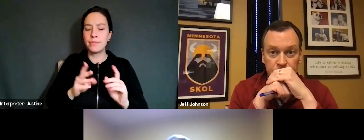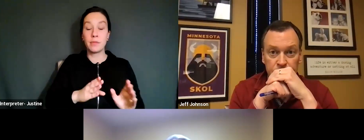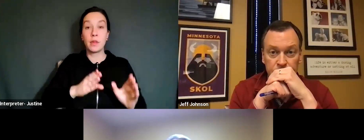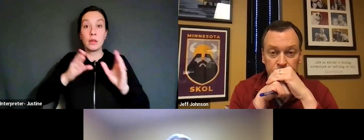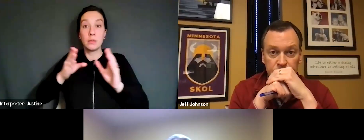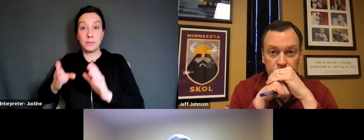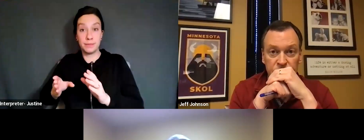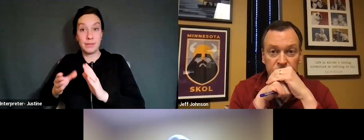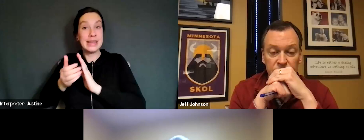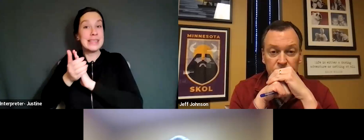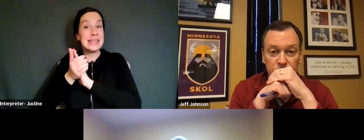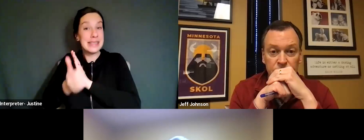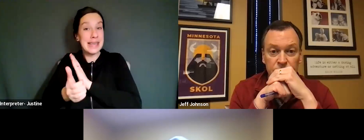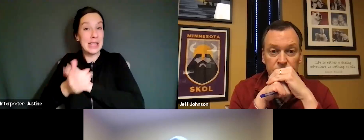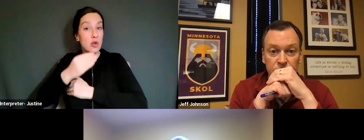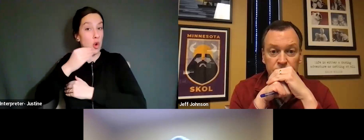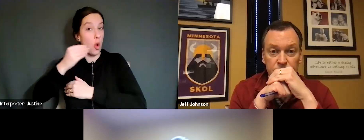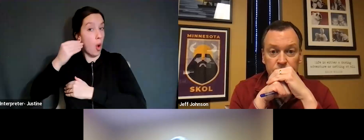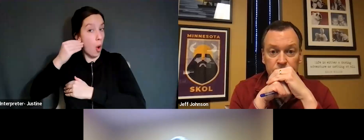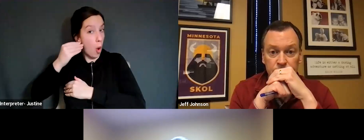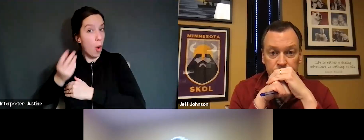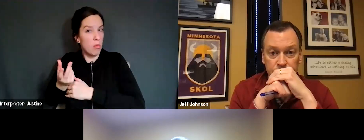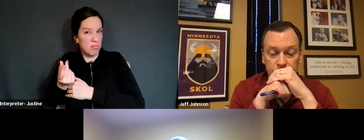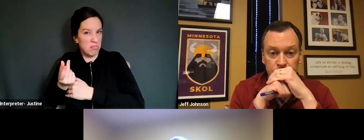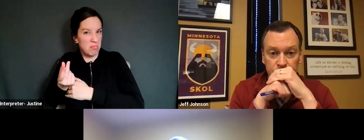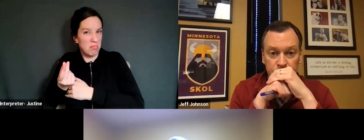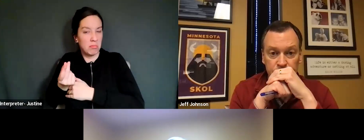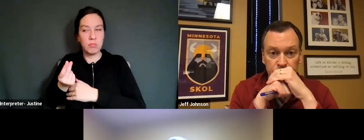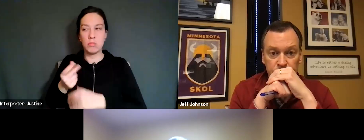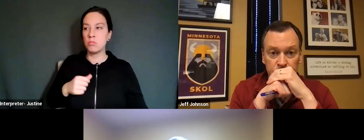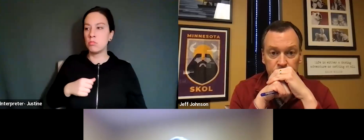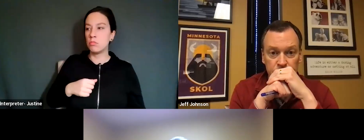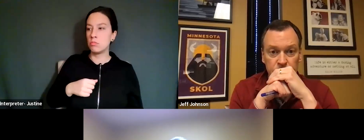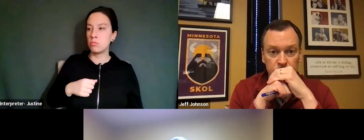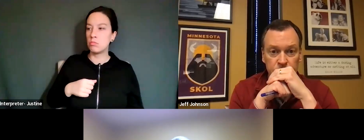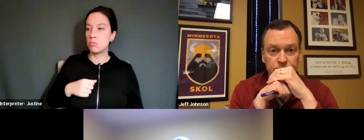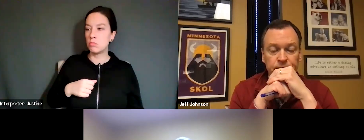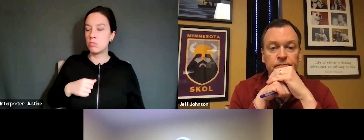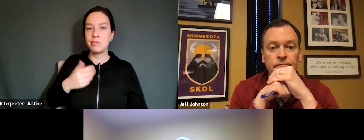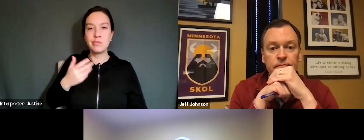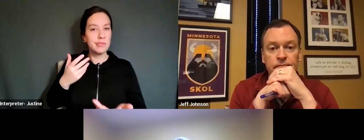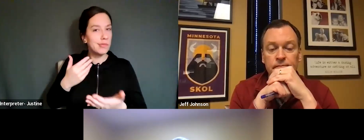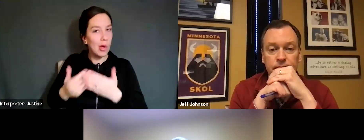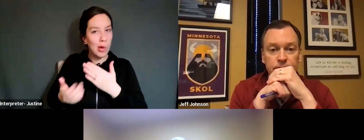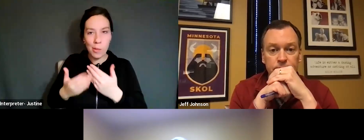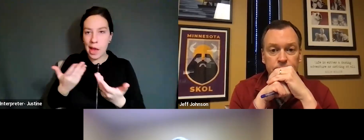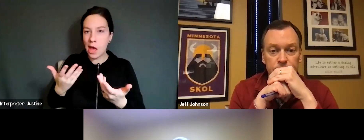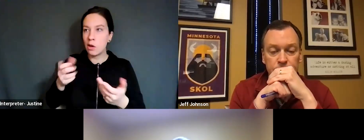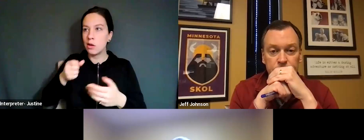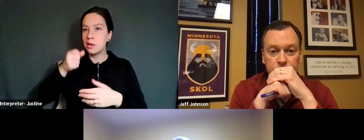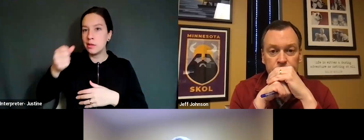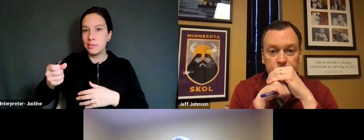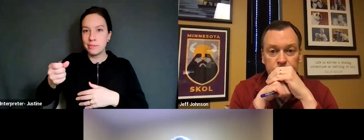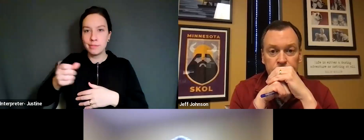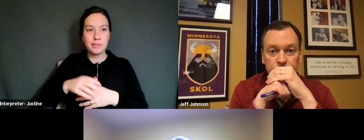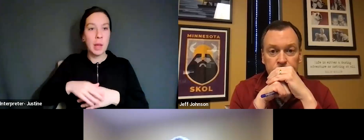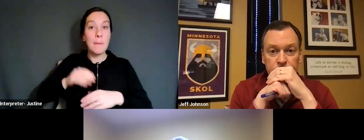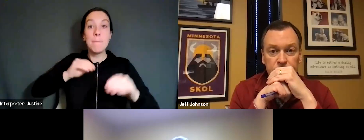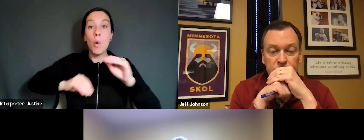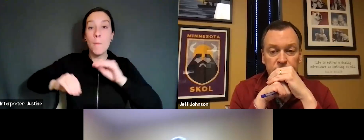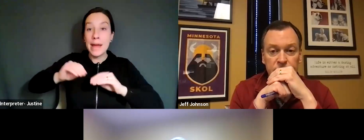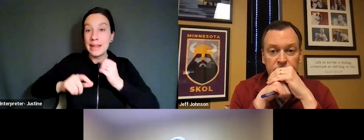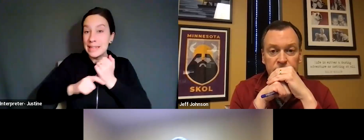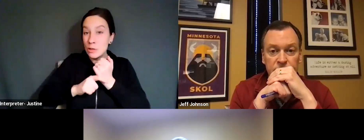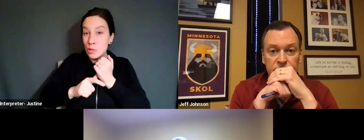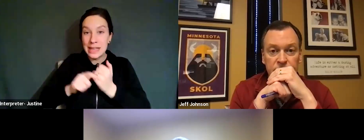have all the same skills as whatever type of placement it would have fit in, whether it's a mobility assist or a hearing assist dog. The difference there